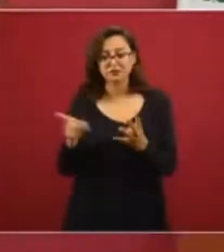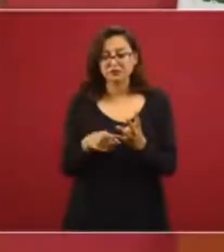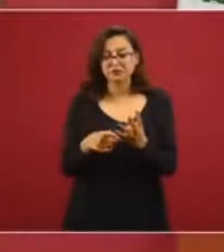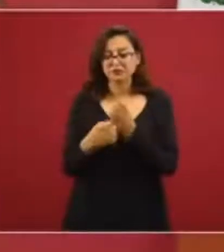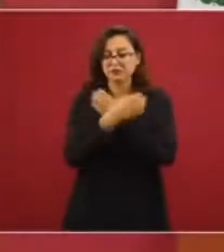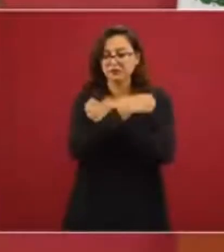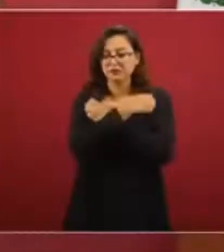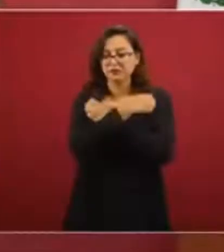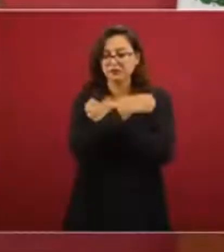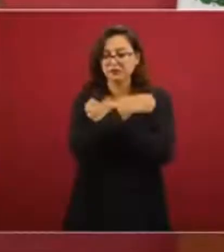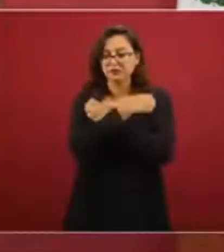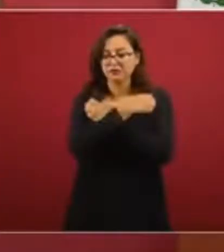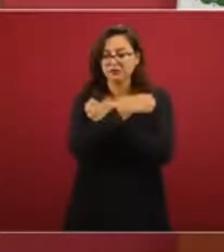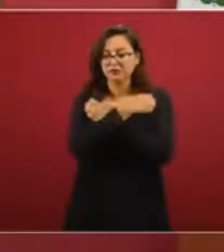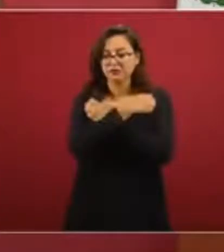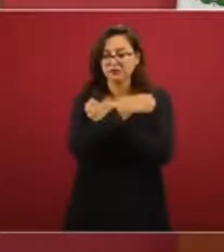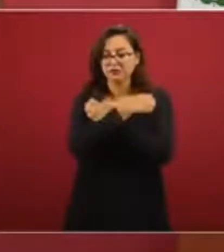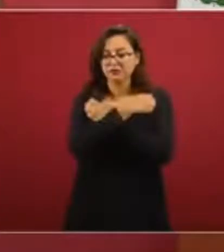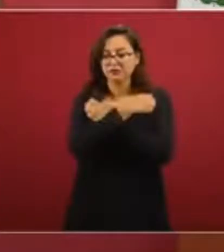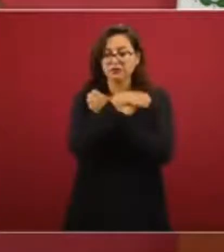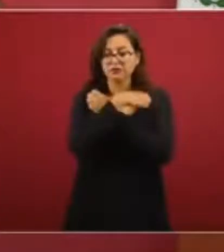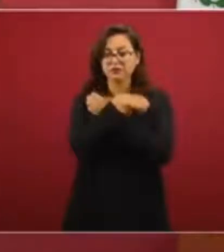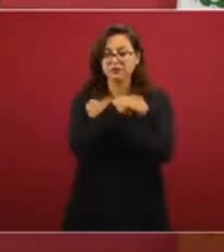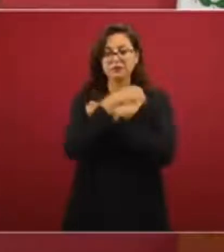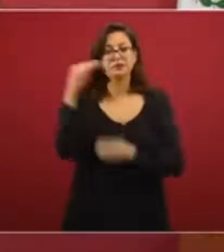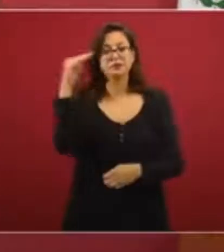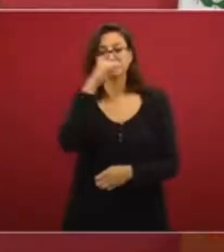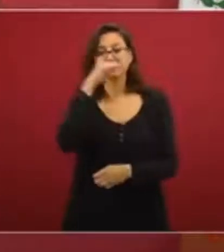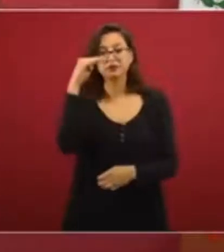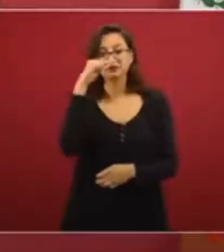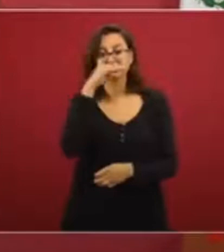educación gratuita, free education,